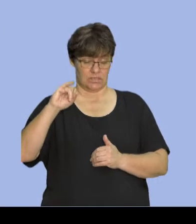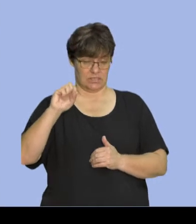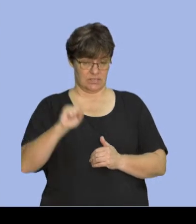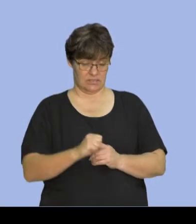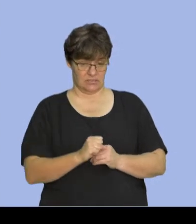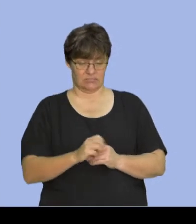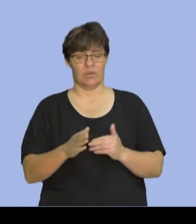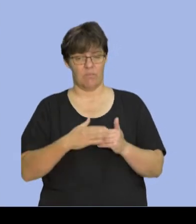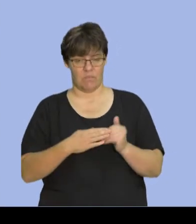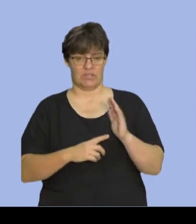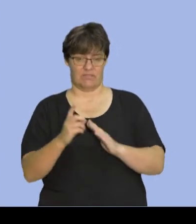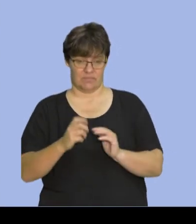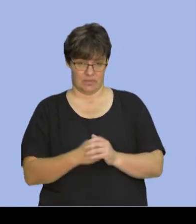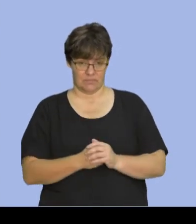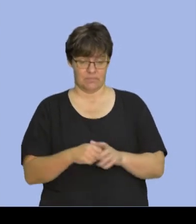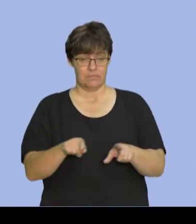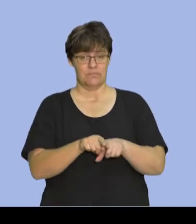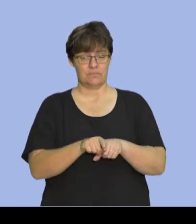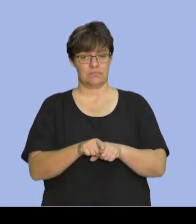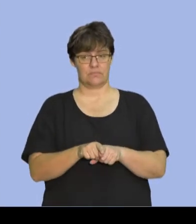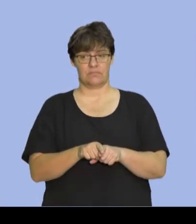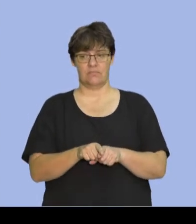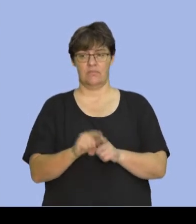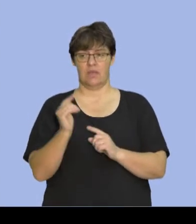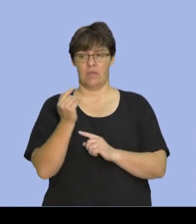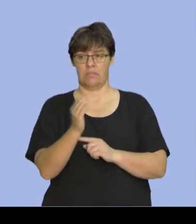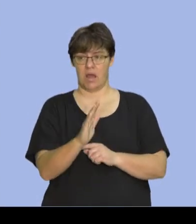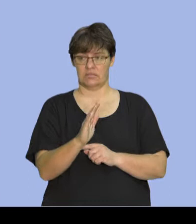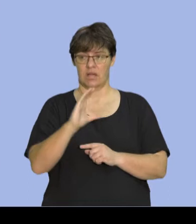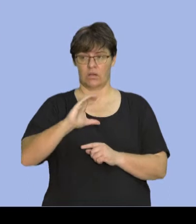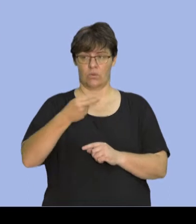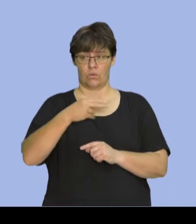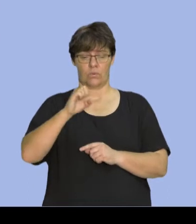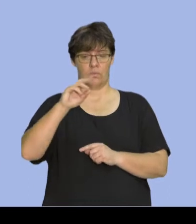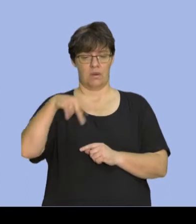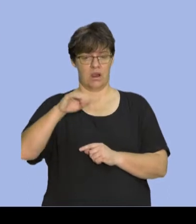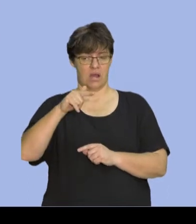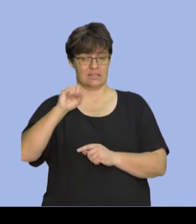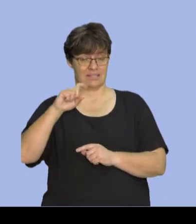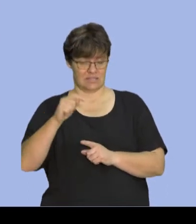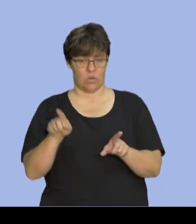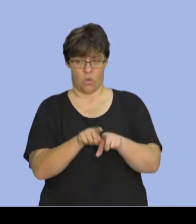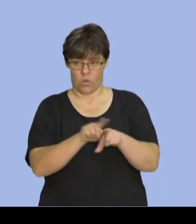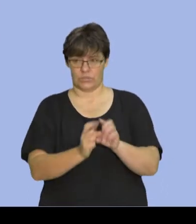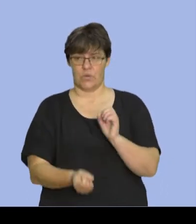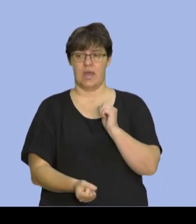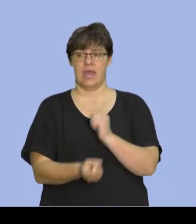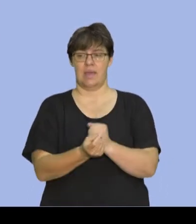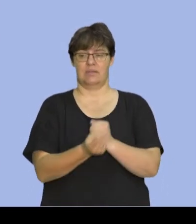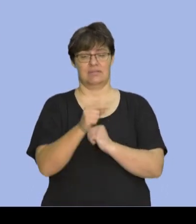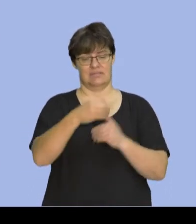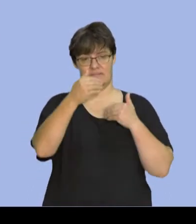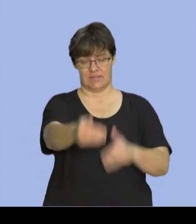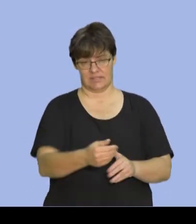develop. Also, the plant chloroplast also divides in this phase. So you'll find that there is organelle growth